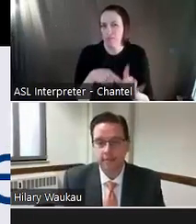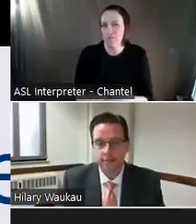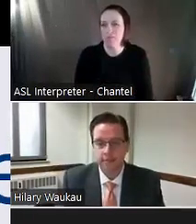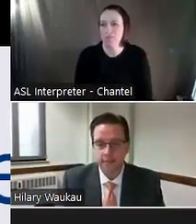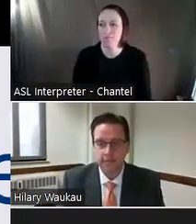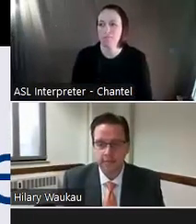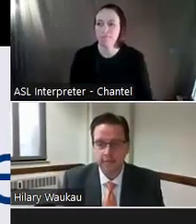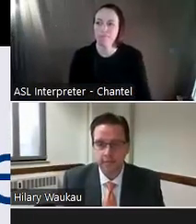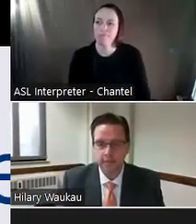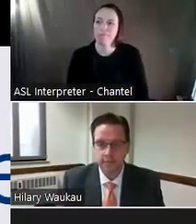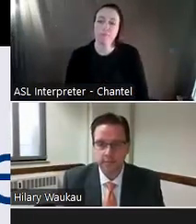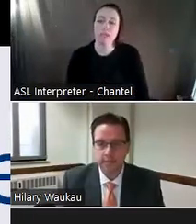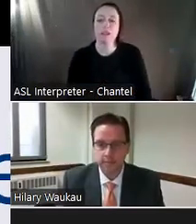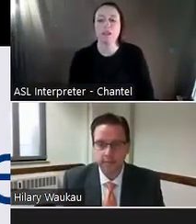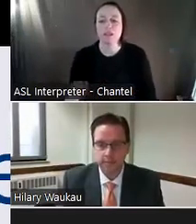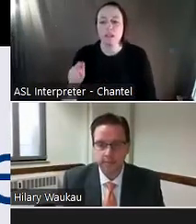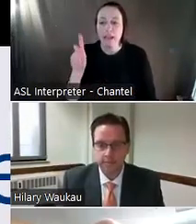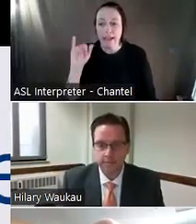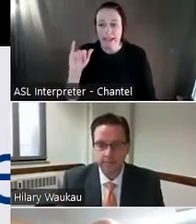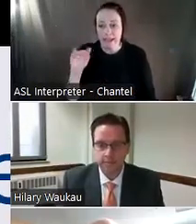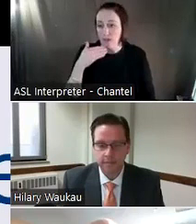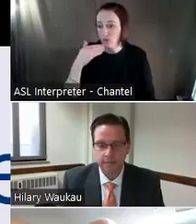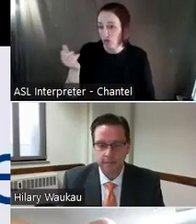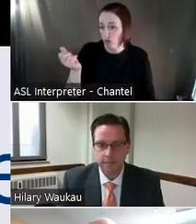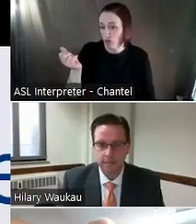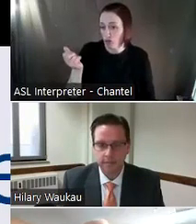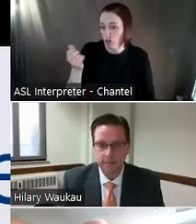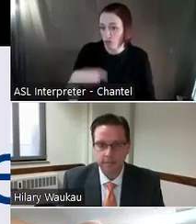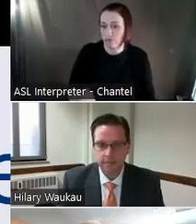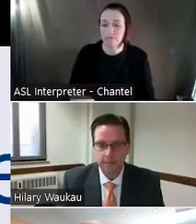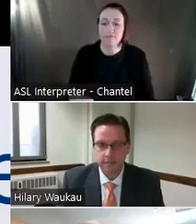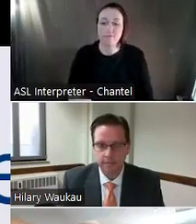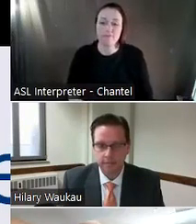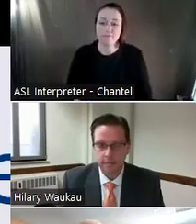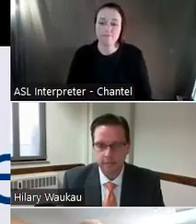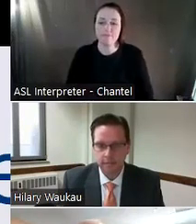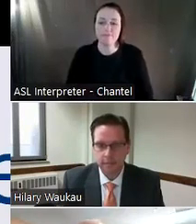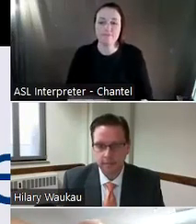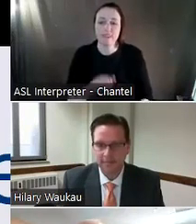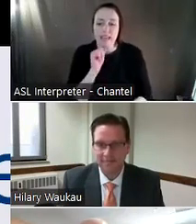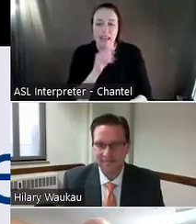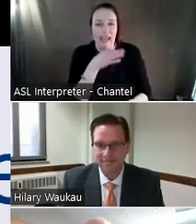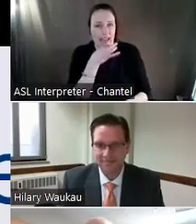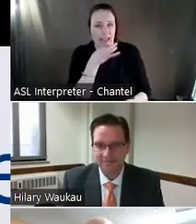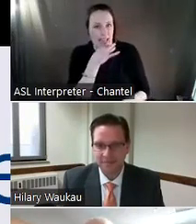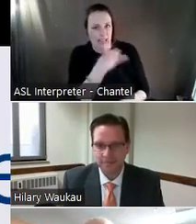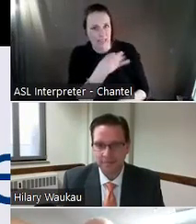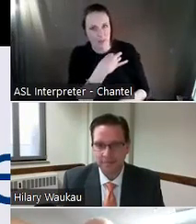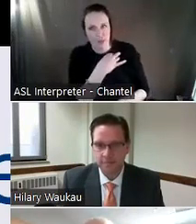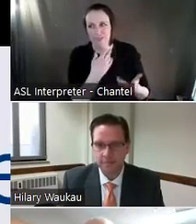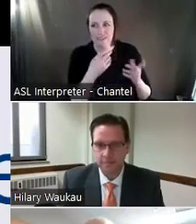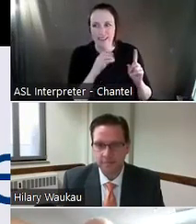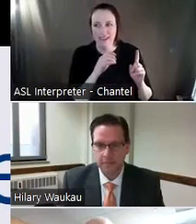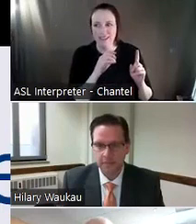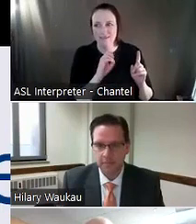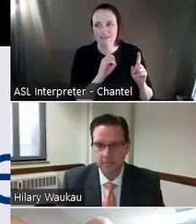Yeah, that's a good question. We're not experts on excise taxes over here at DHS, so I can't speak